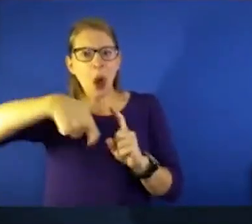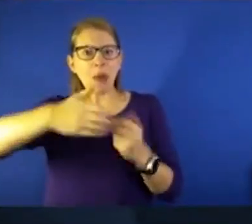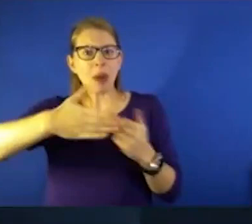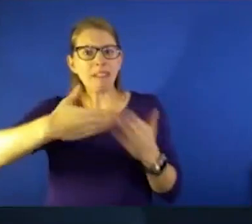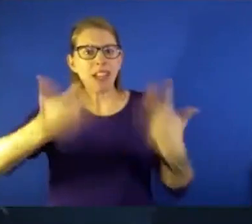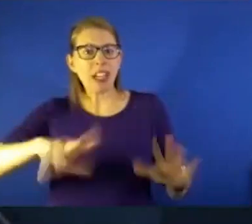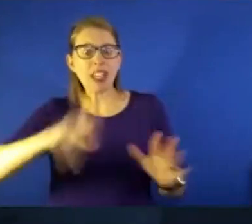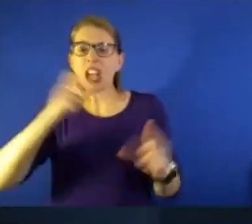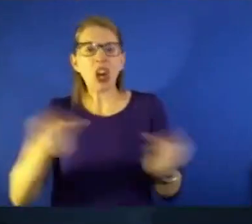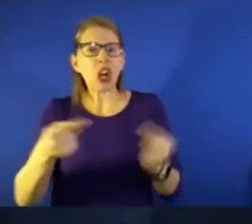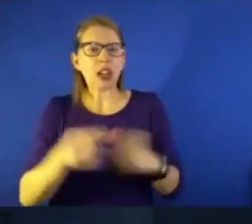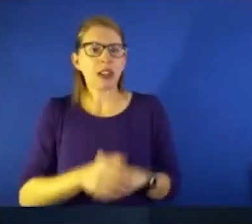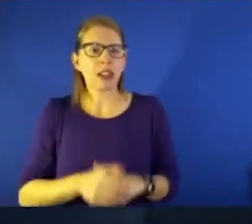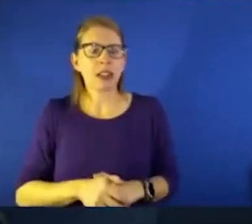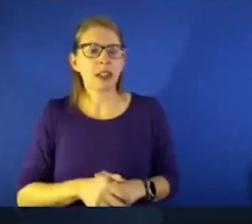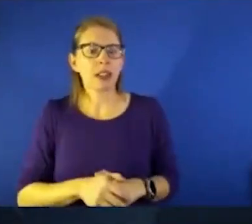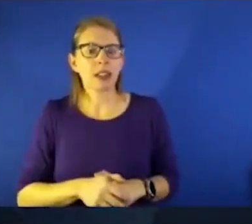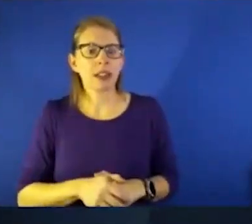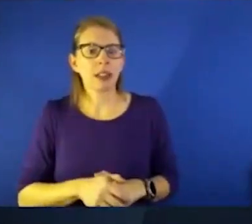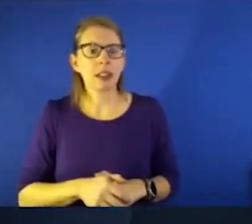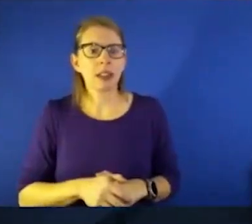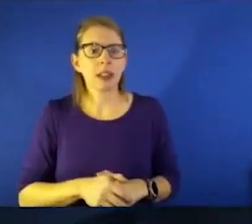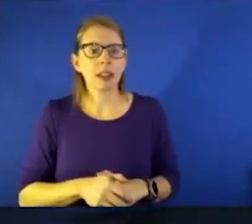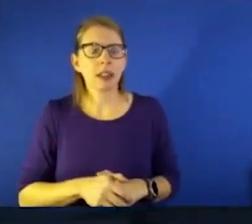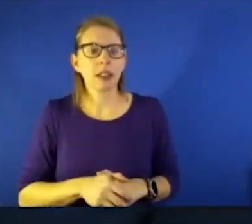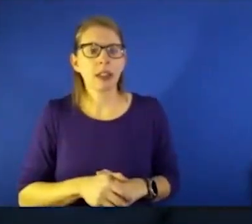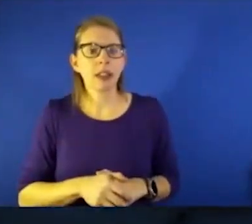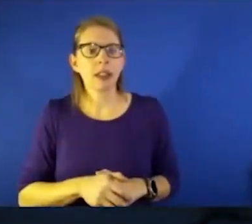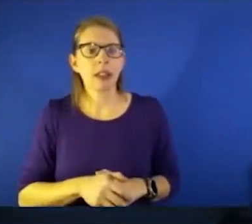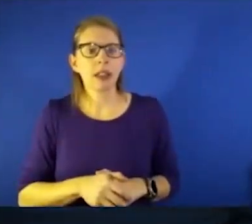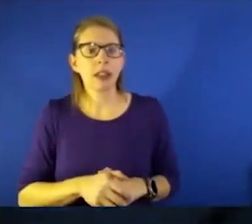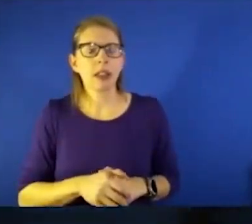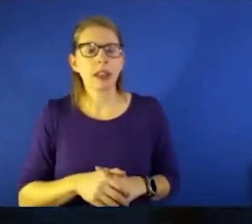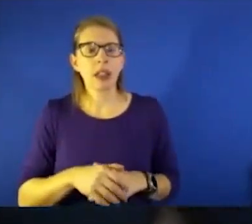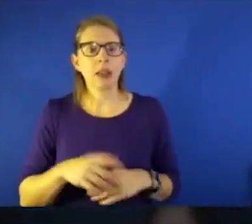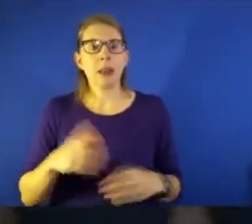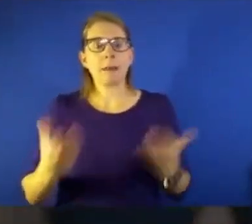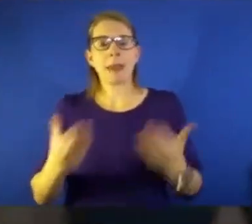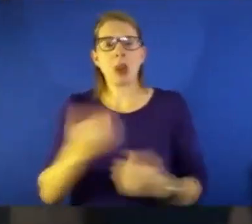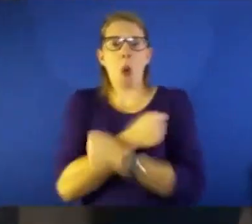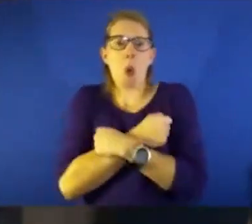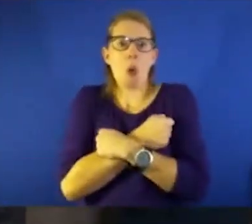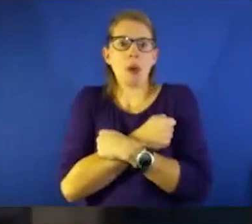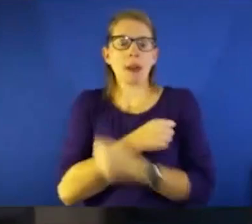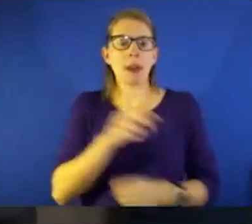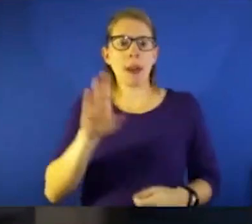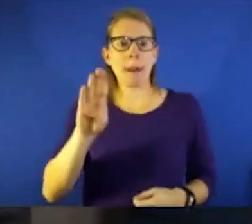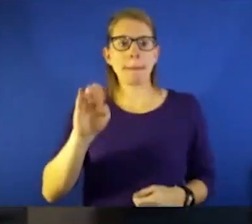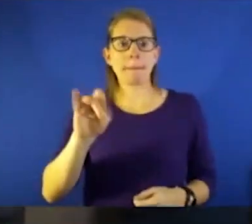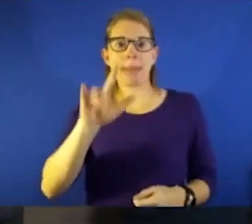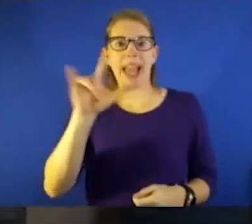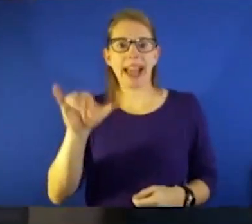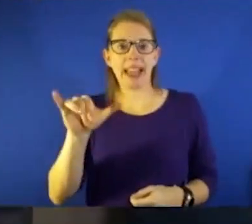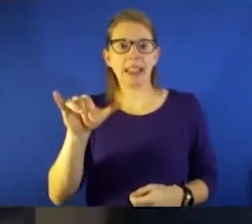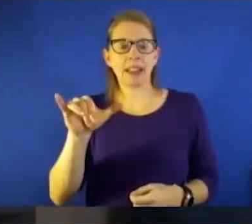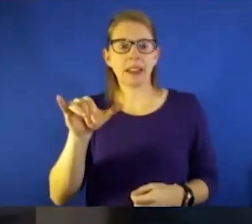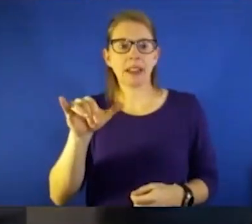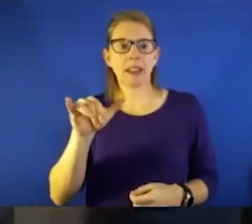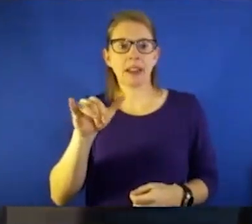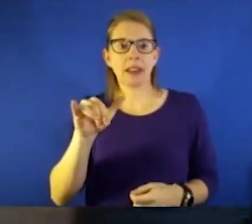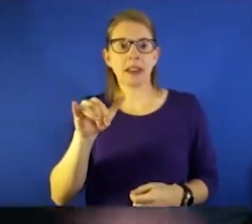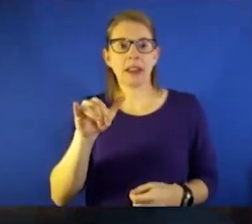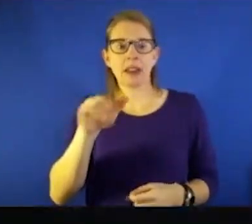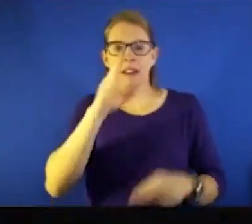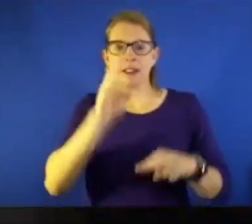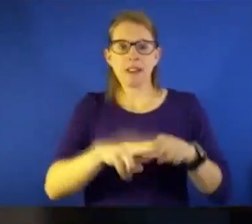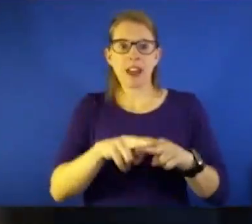bring hurt. another Wanna get nurse donut? out? What's that? Can I bring another nurse? Yeah, of course. I'm gonna bring Bailey out. That's okay. So This we're is bringing. the fun of peds. We like to have as much